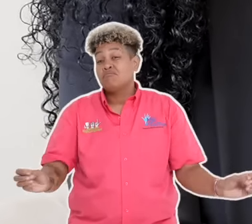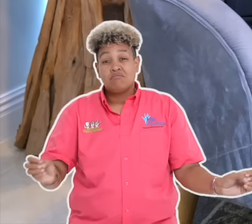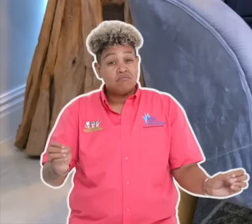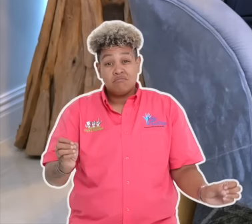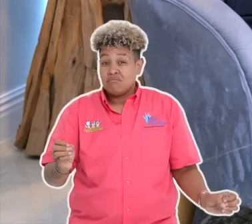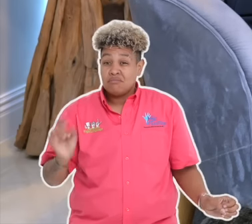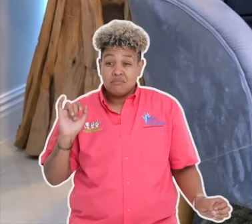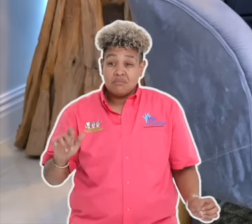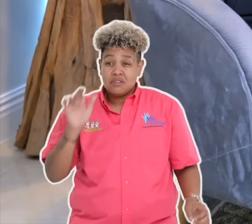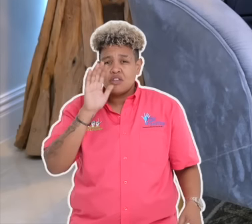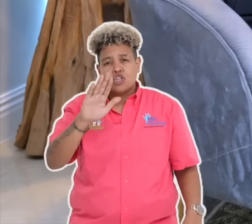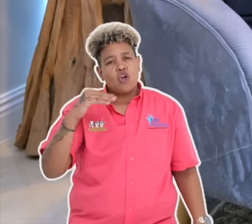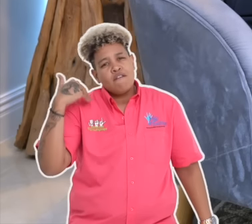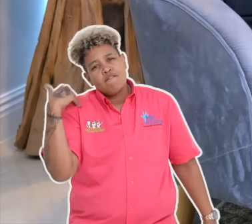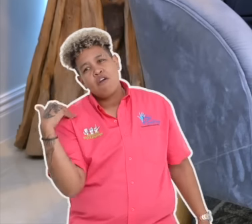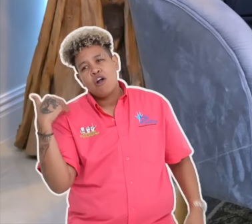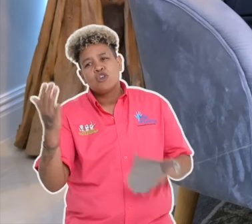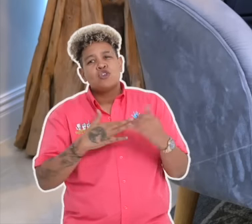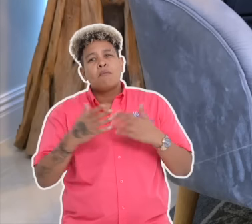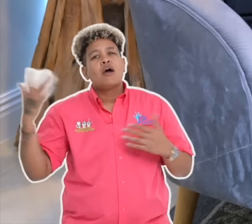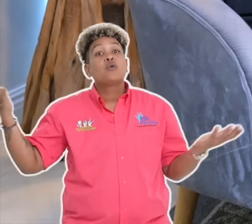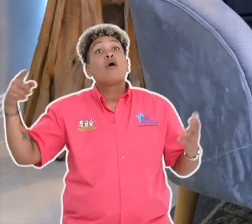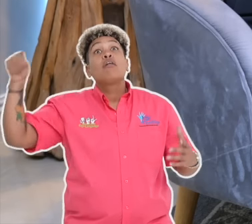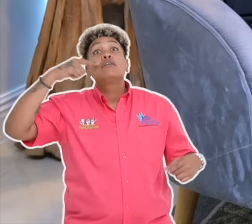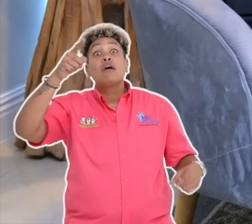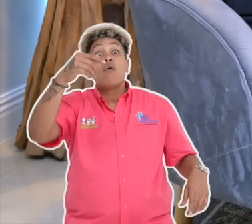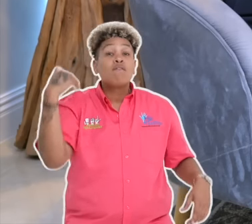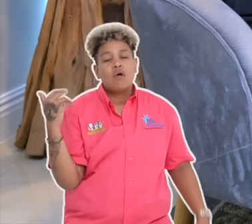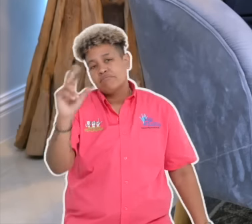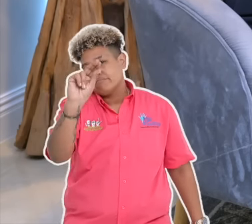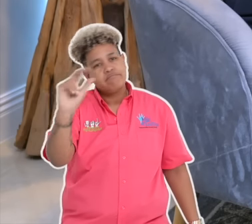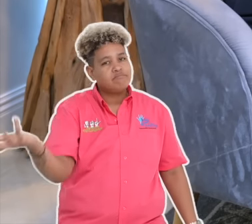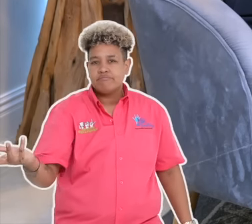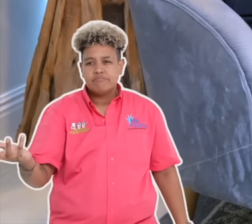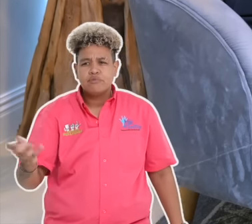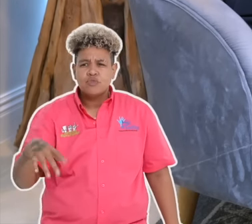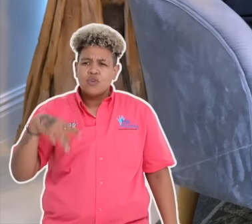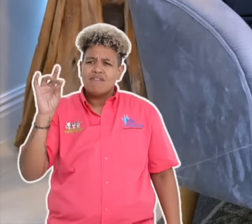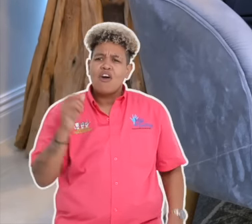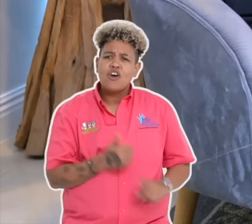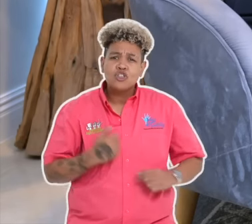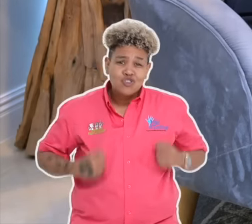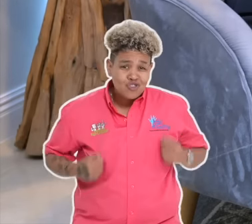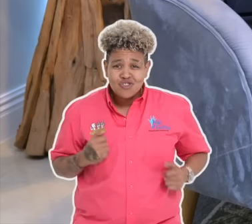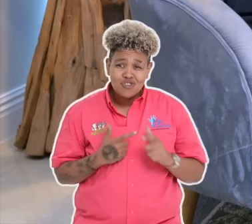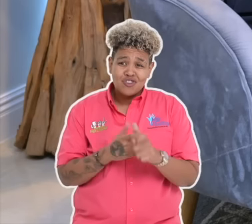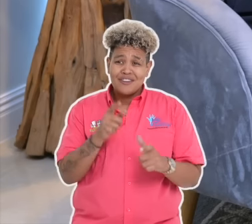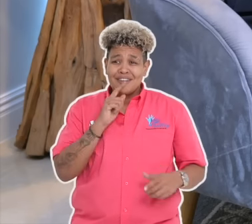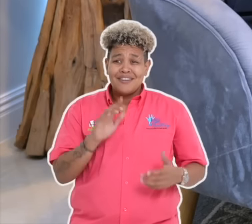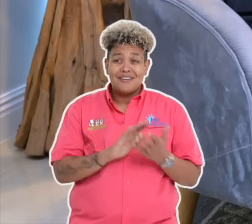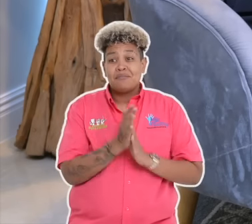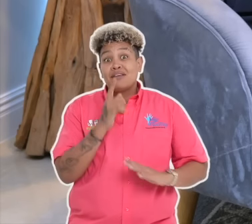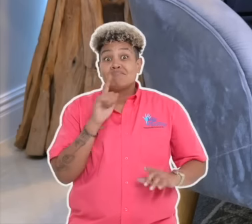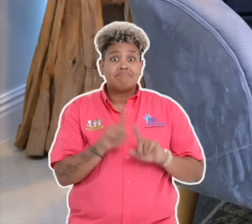alone. Absolutely. And it's certainly not your fault, no matter what they say. It's not your fault. So you found track, and you actually became a